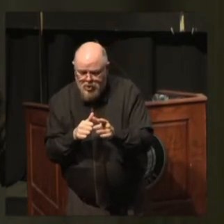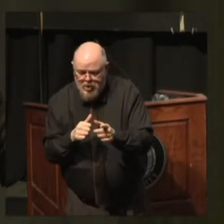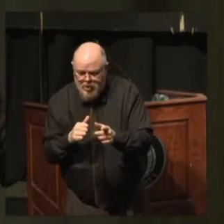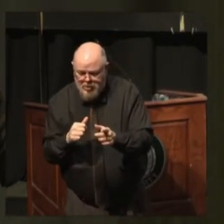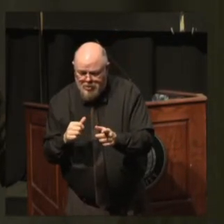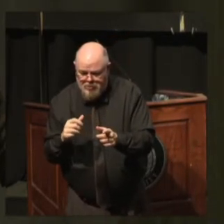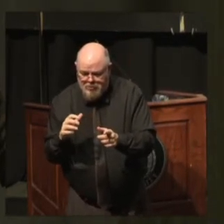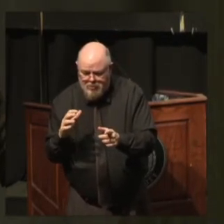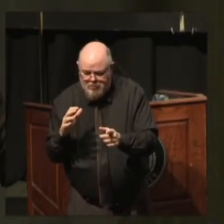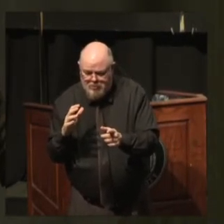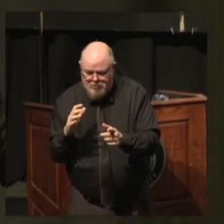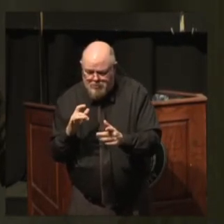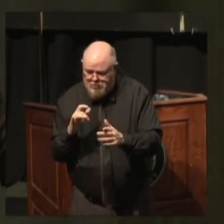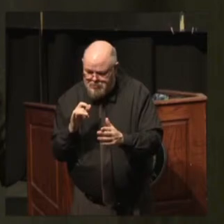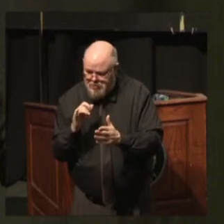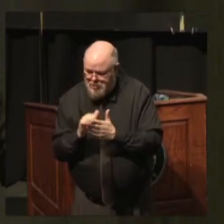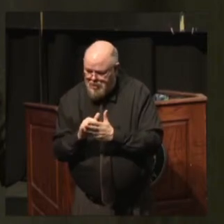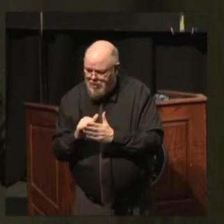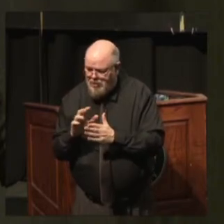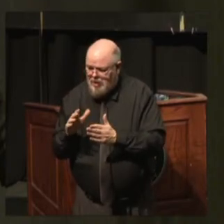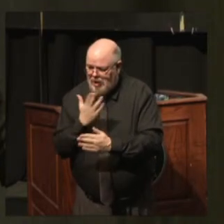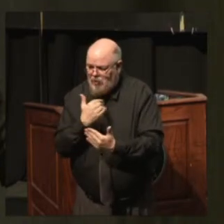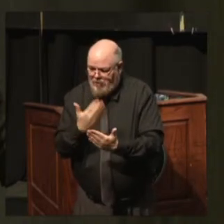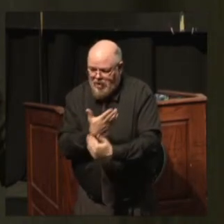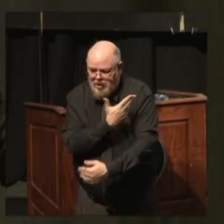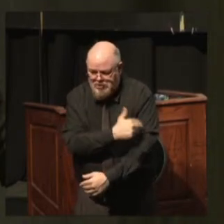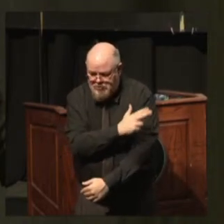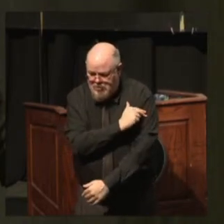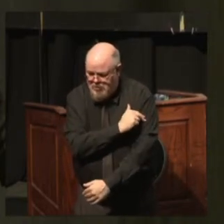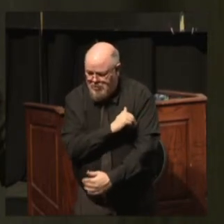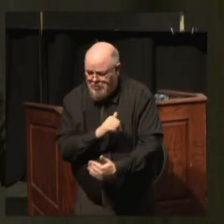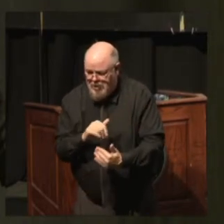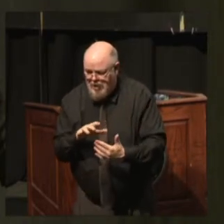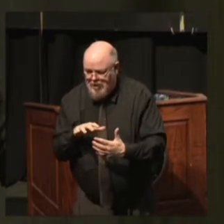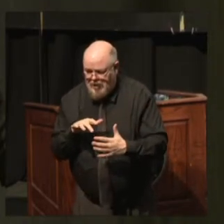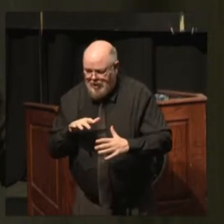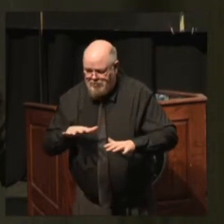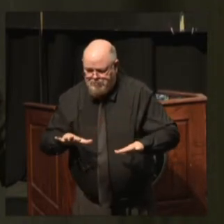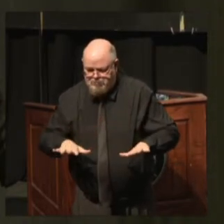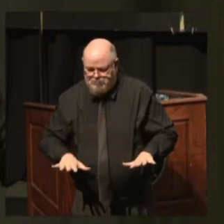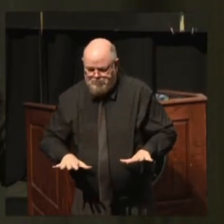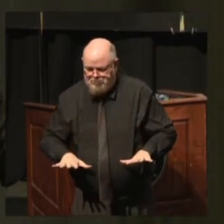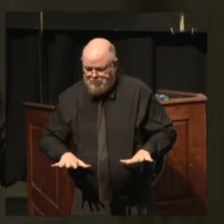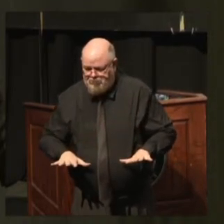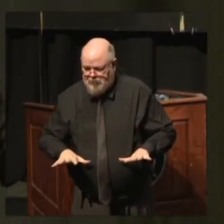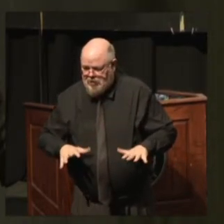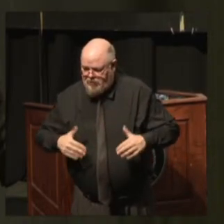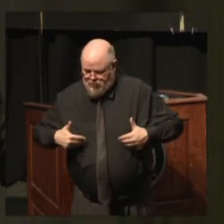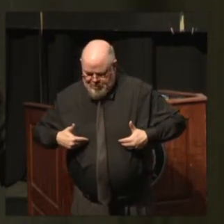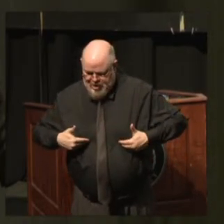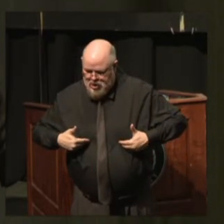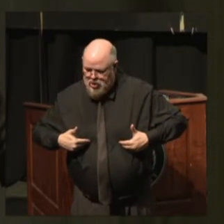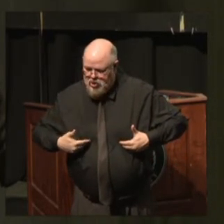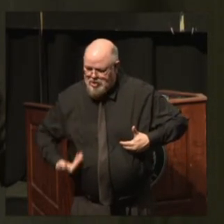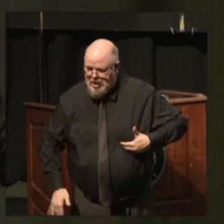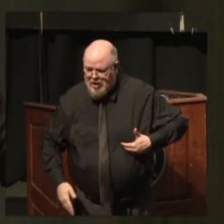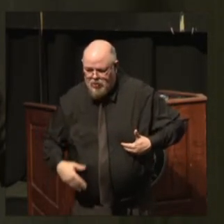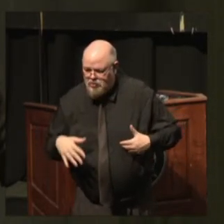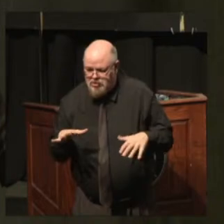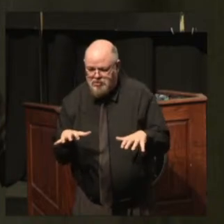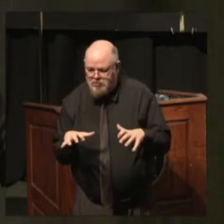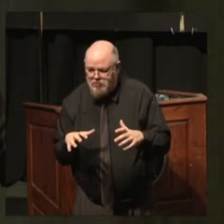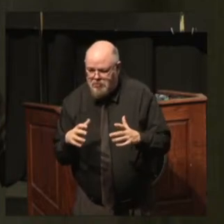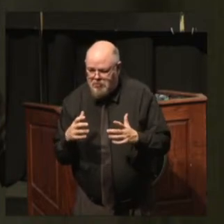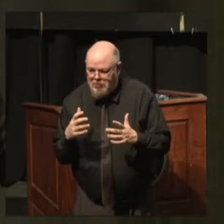paralyzed from the chest down. I'm a C6, C7 quadriplegic, right? That's where it stopped, ultimately. What do you do with all